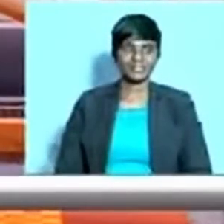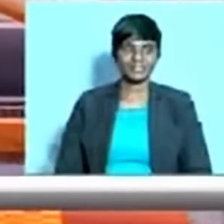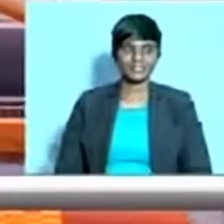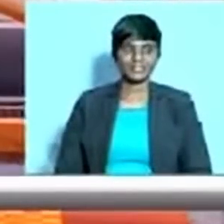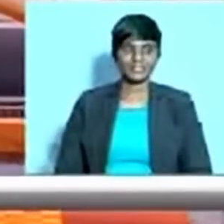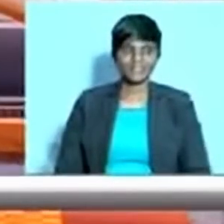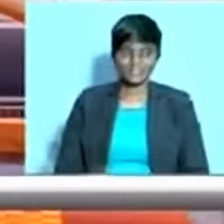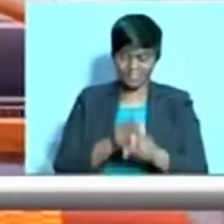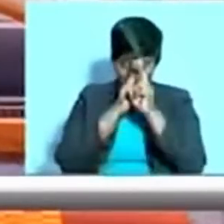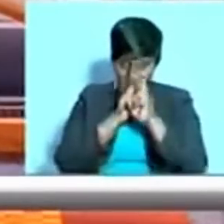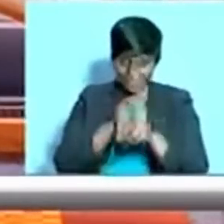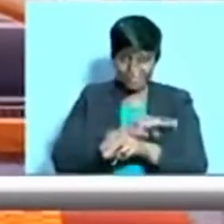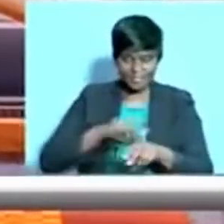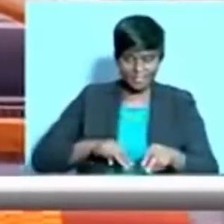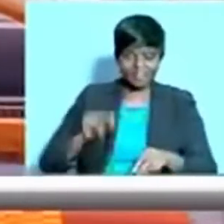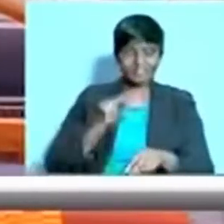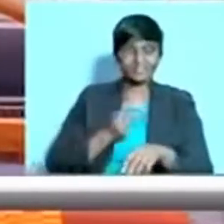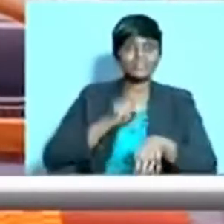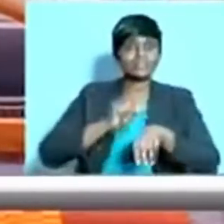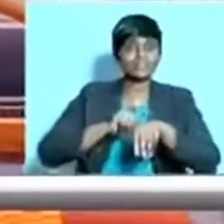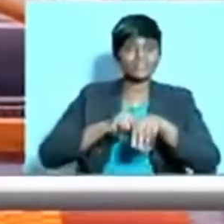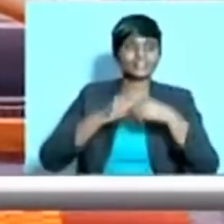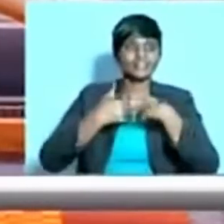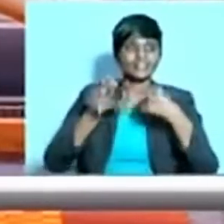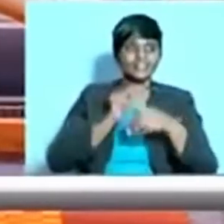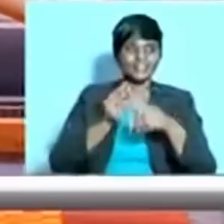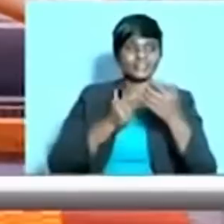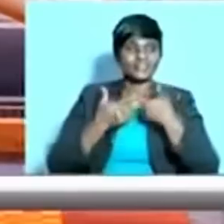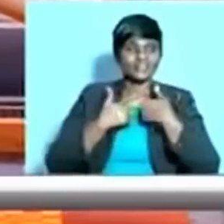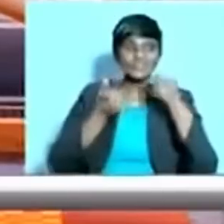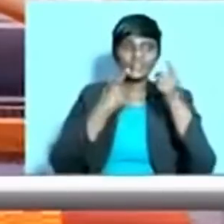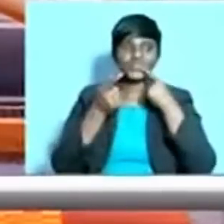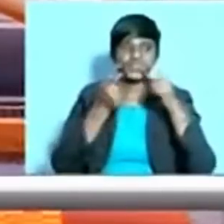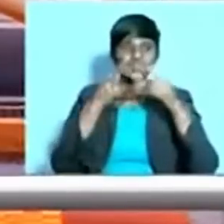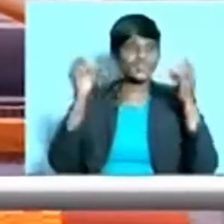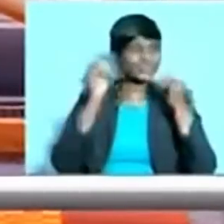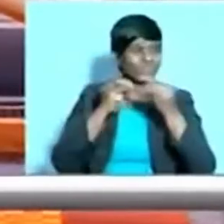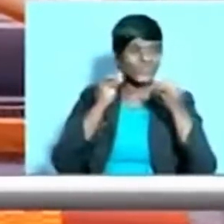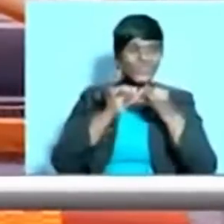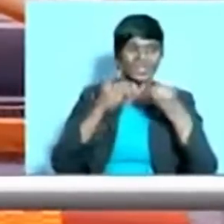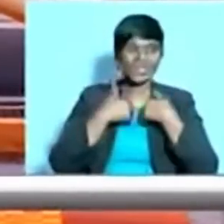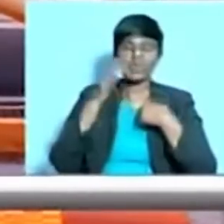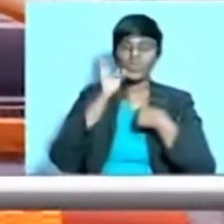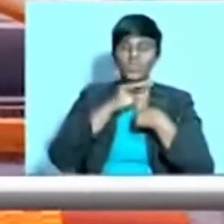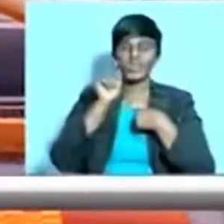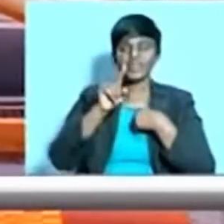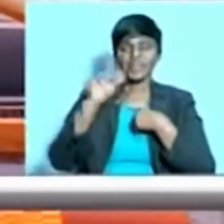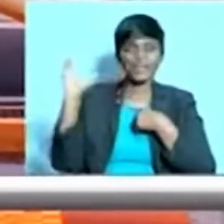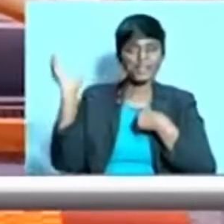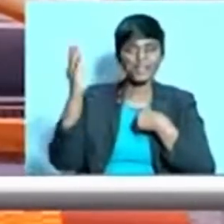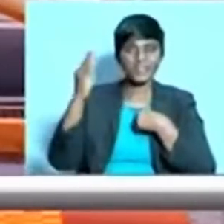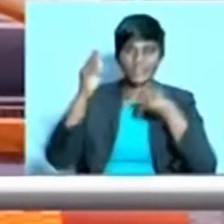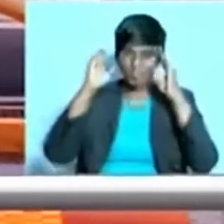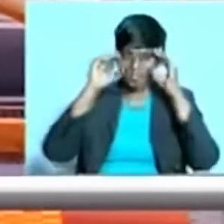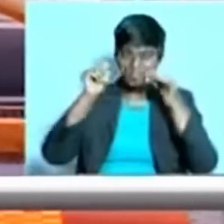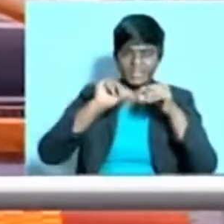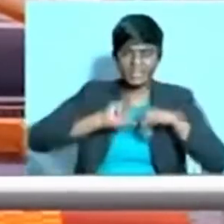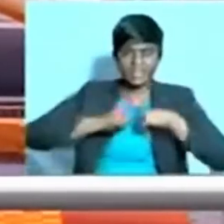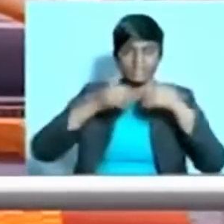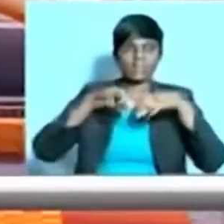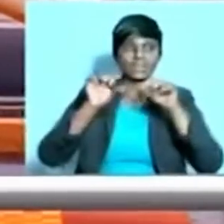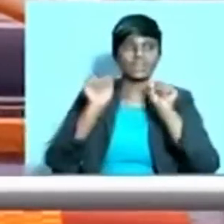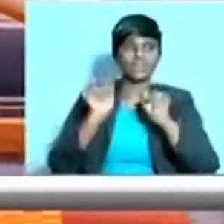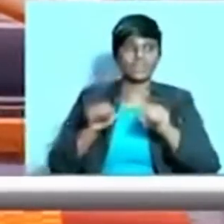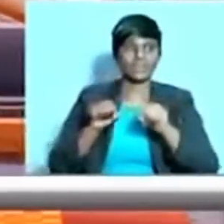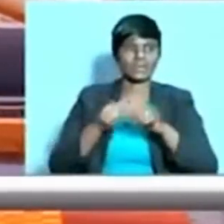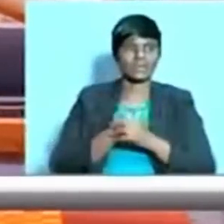Honorable members, we are behind time. I think we've talked a lot on the speech by the President. We make